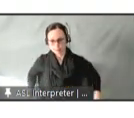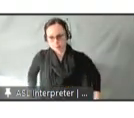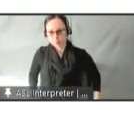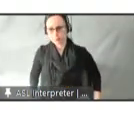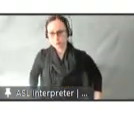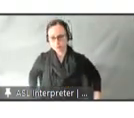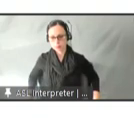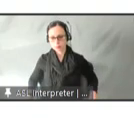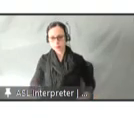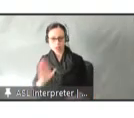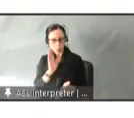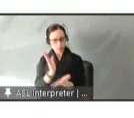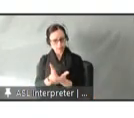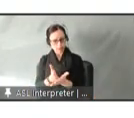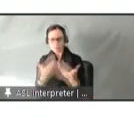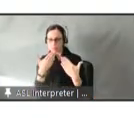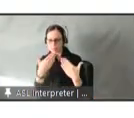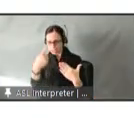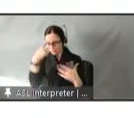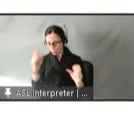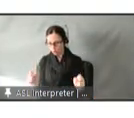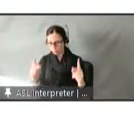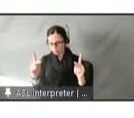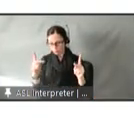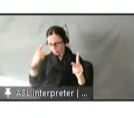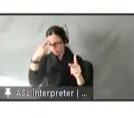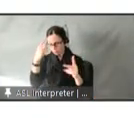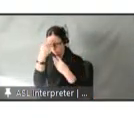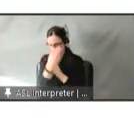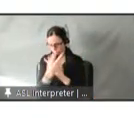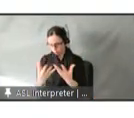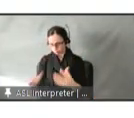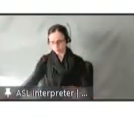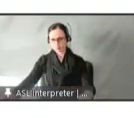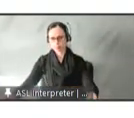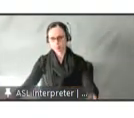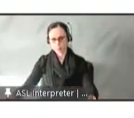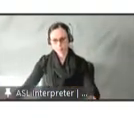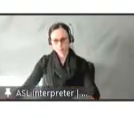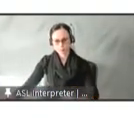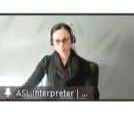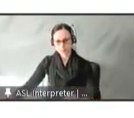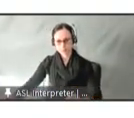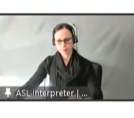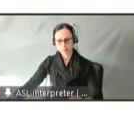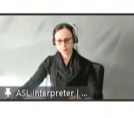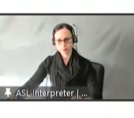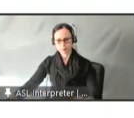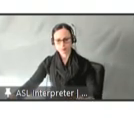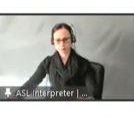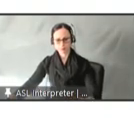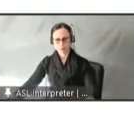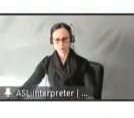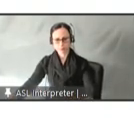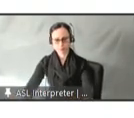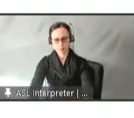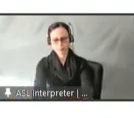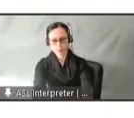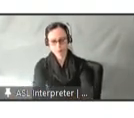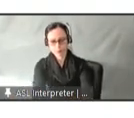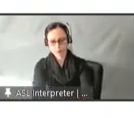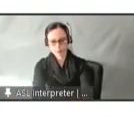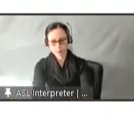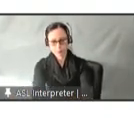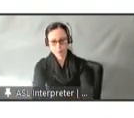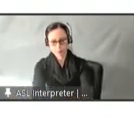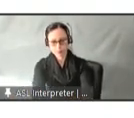I will stop there and thank you for the opportunity to give the update. Thank you very much, Claire. Is there a report from AERA?